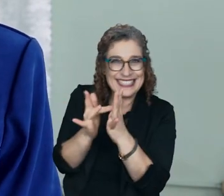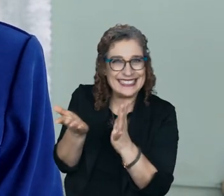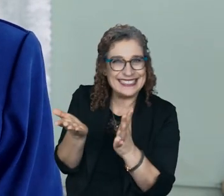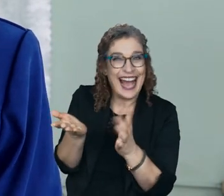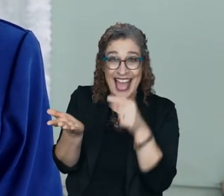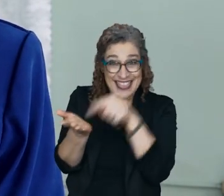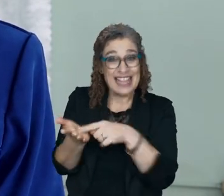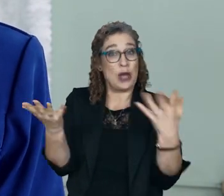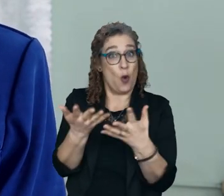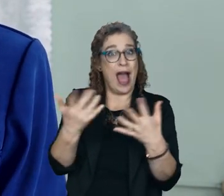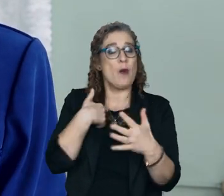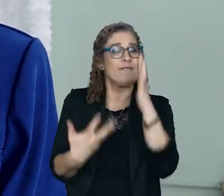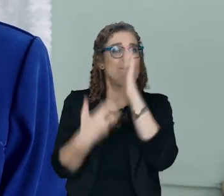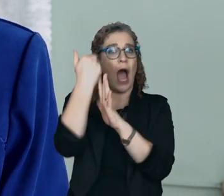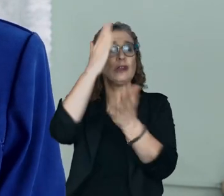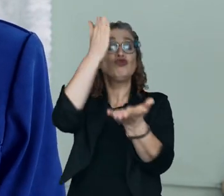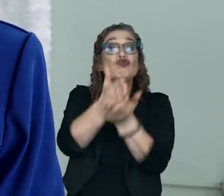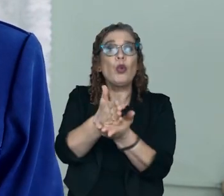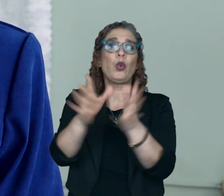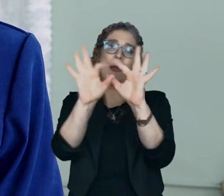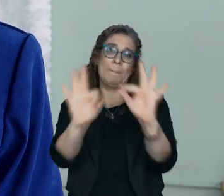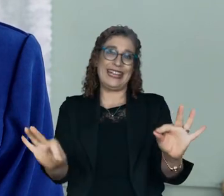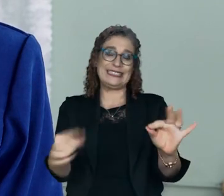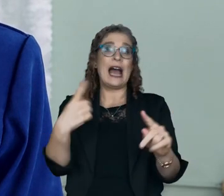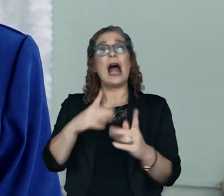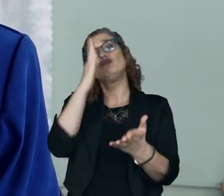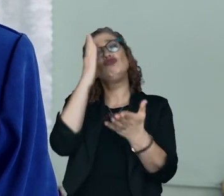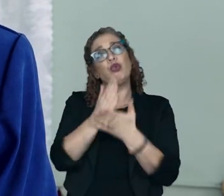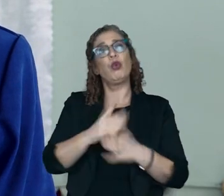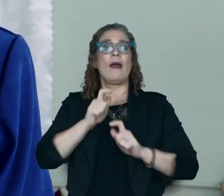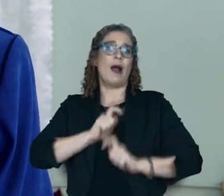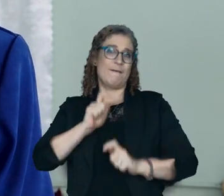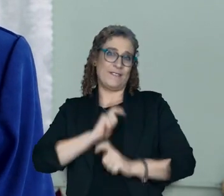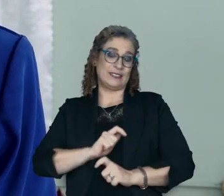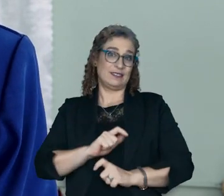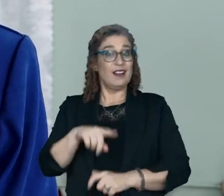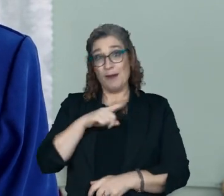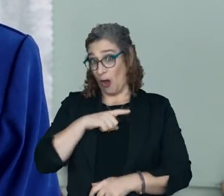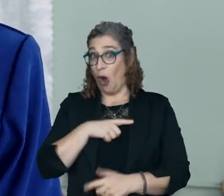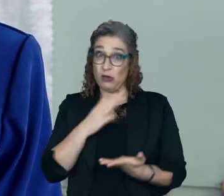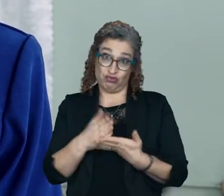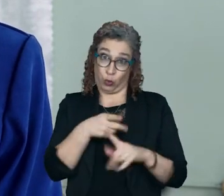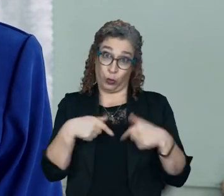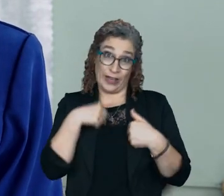peace and comfort in a world of uncertainty.